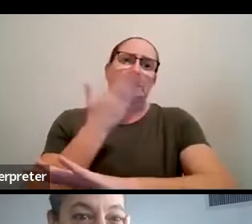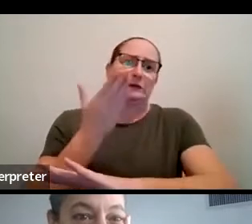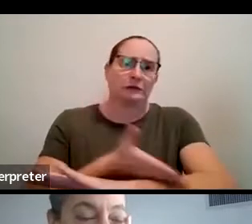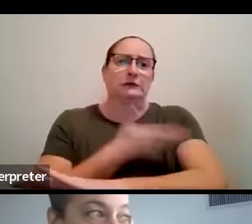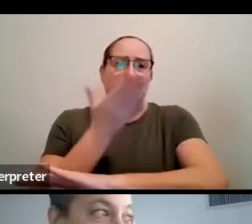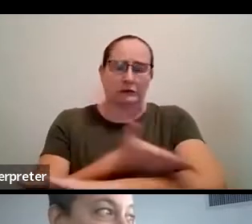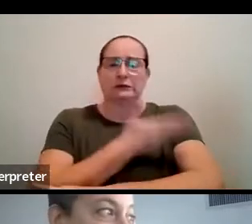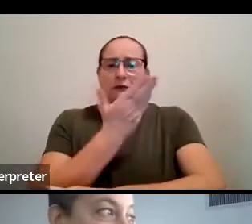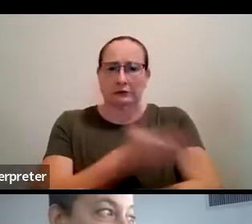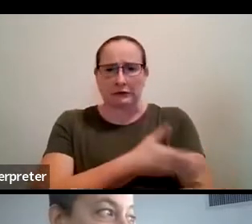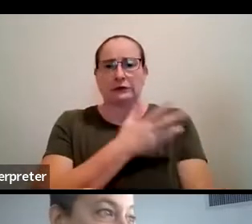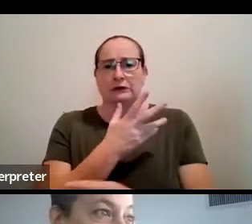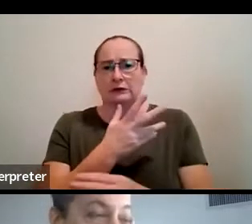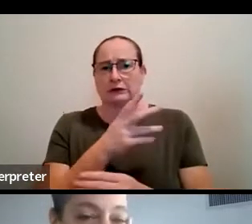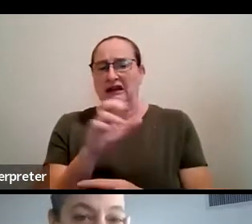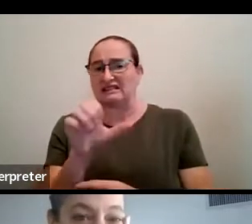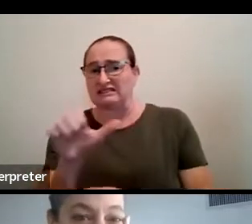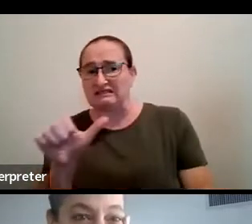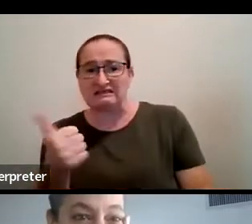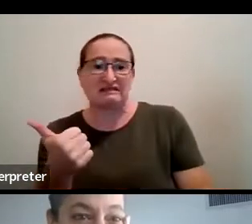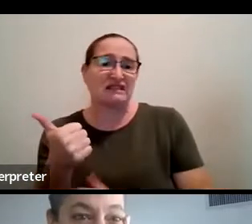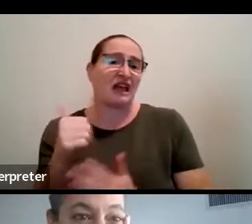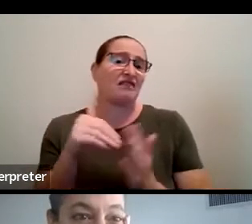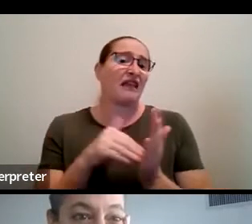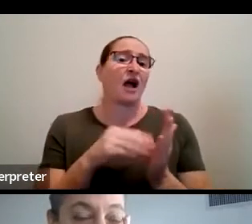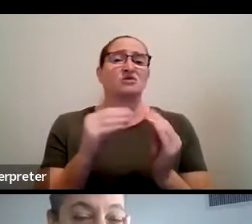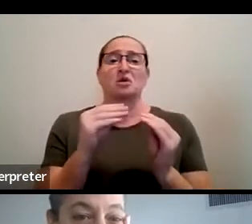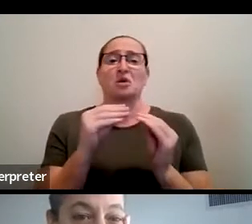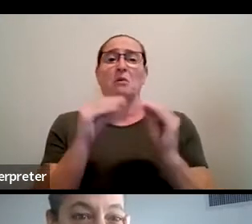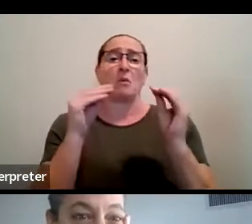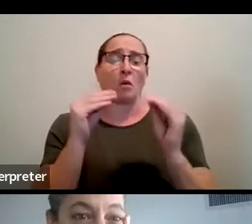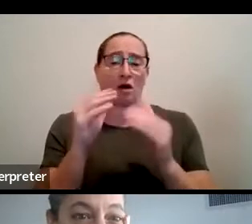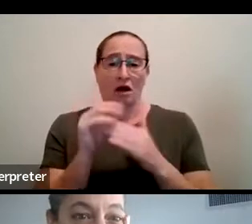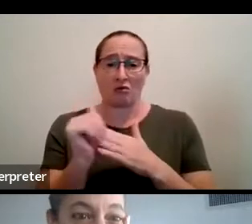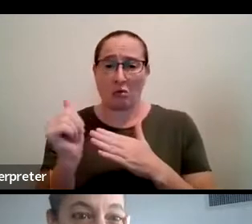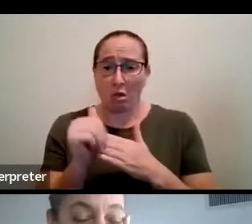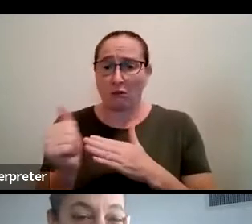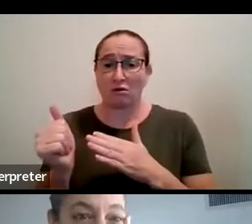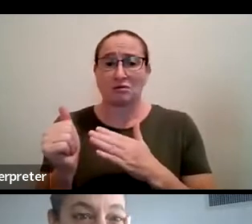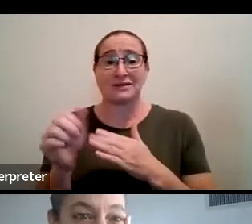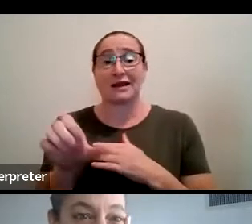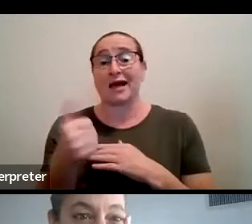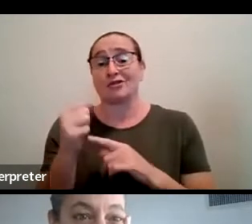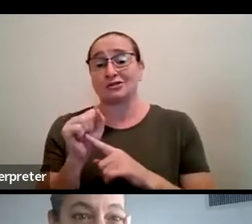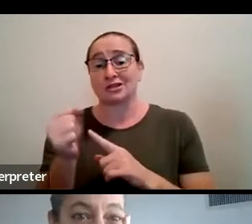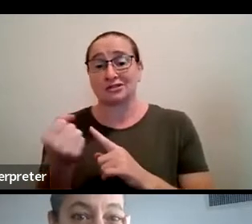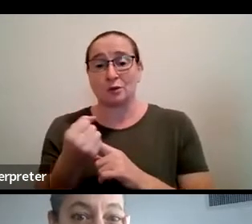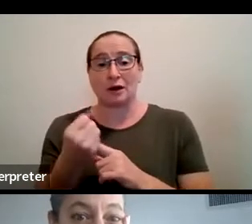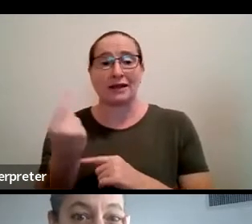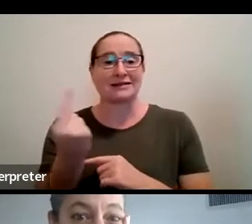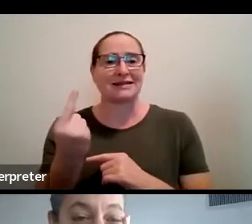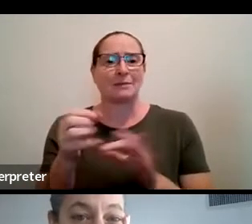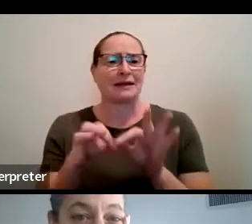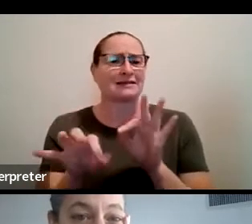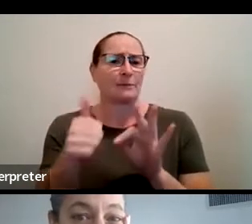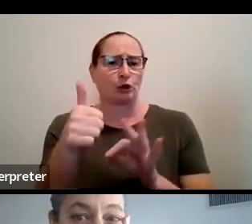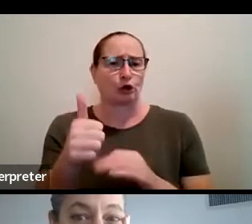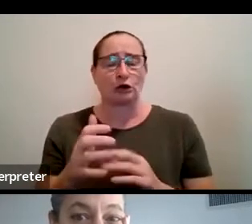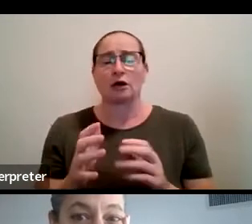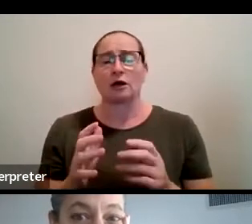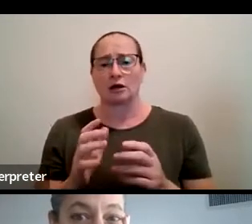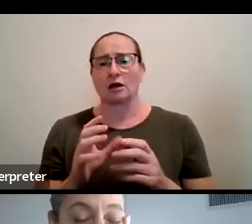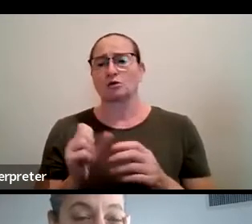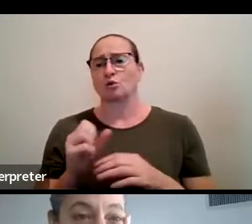which can be, you know, tens of thousands or even more. In other cases, you know, it's something much simpler.